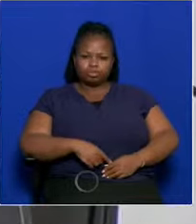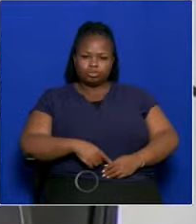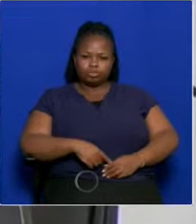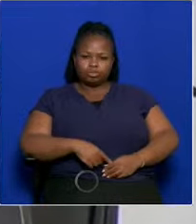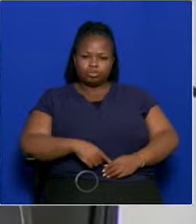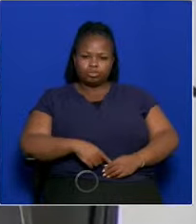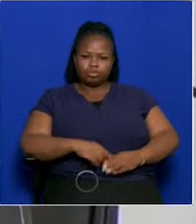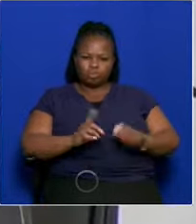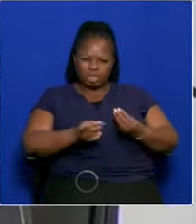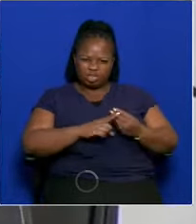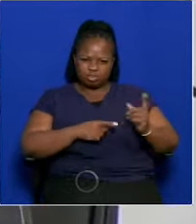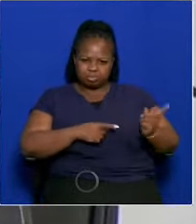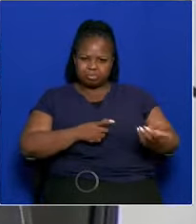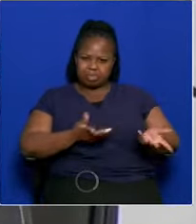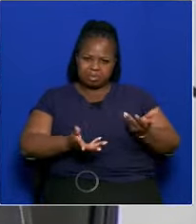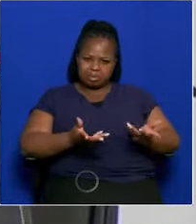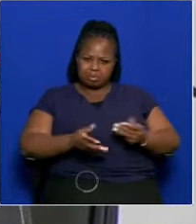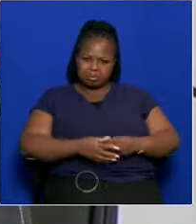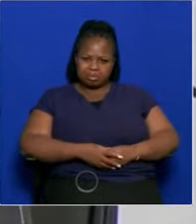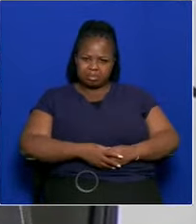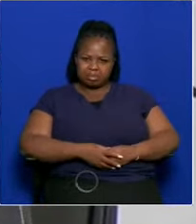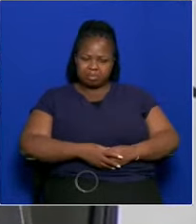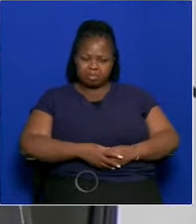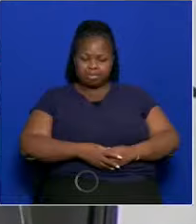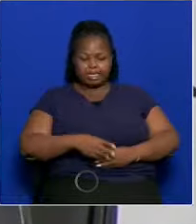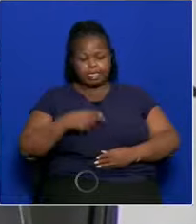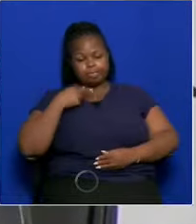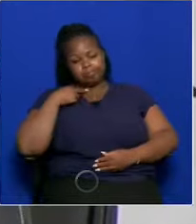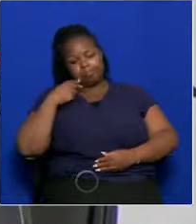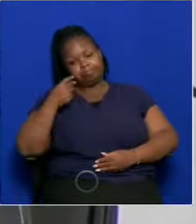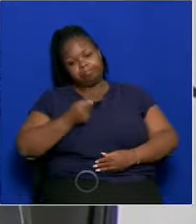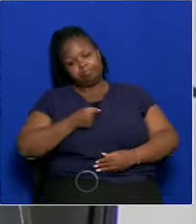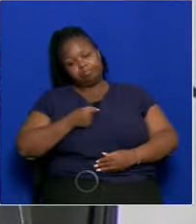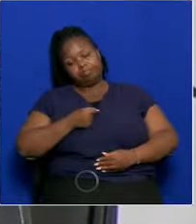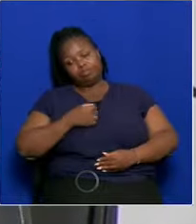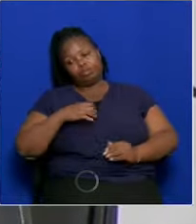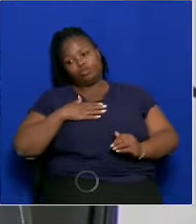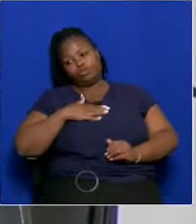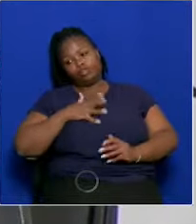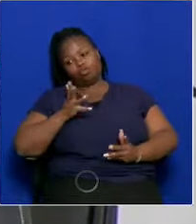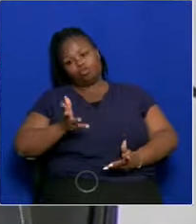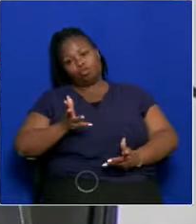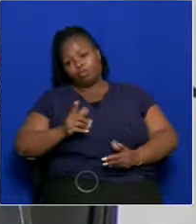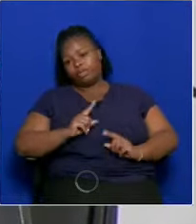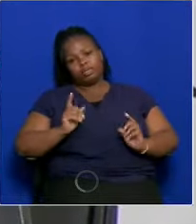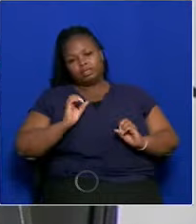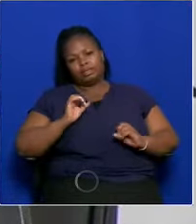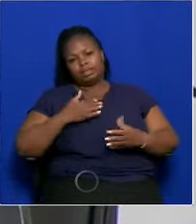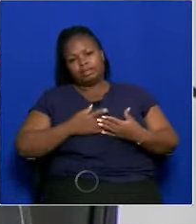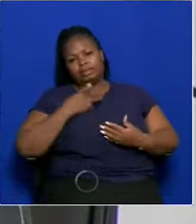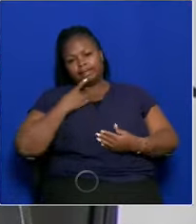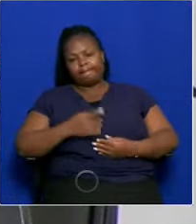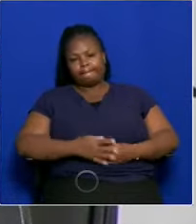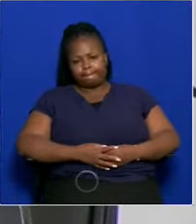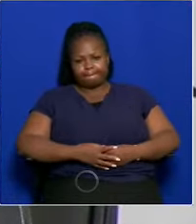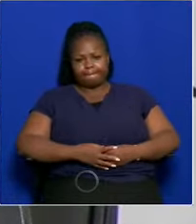It's unfortunate the commissioner feels like that, but there's nothing I can say except what I said.